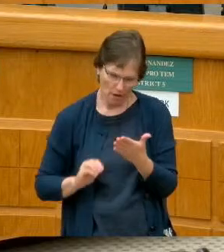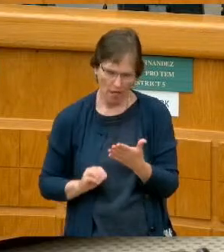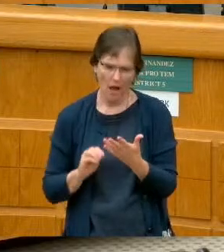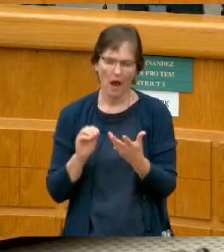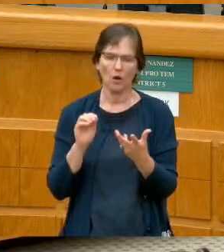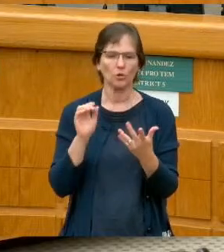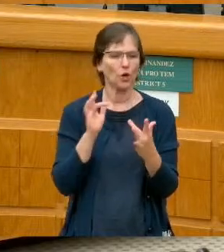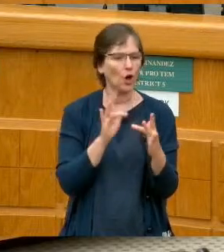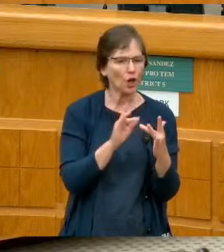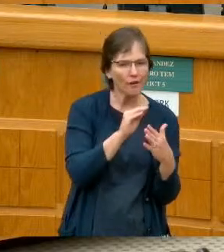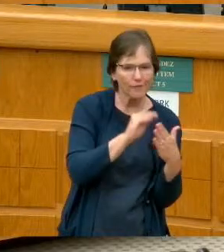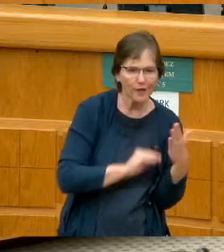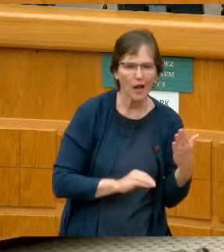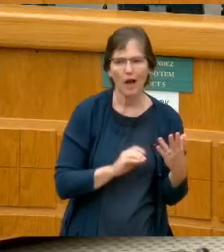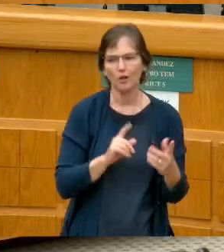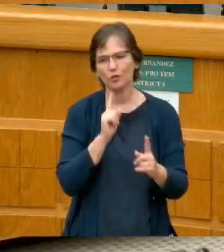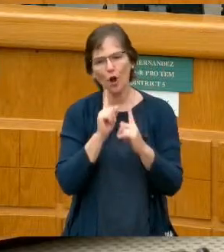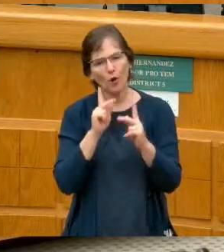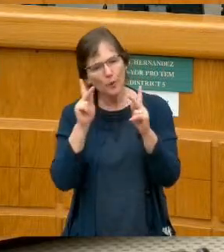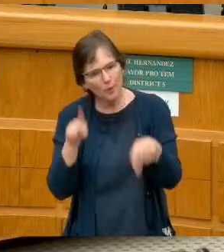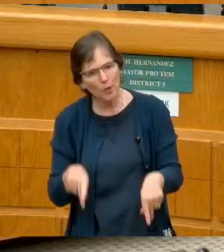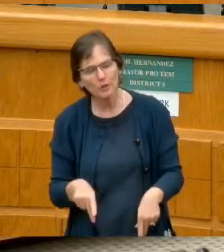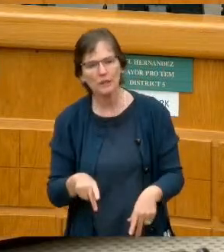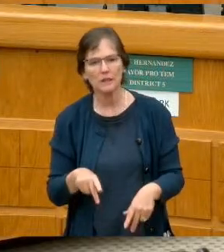1,100 and 1,500 per person